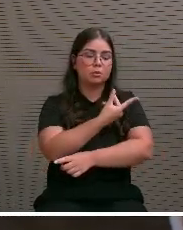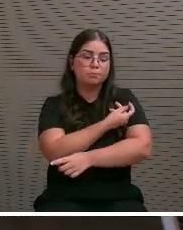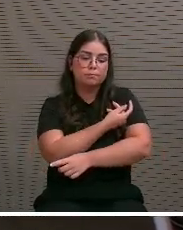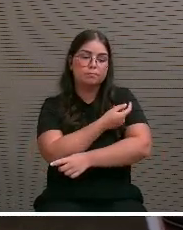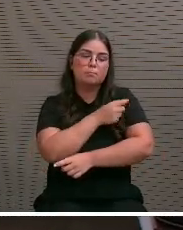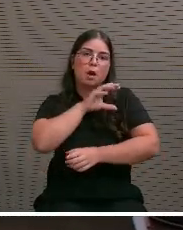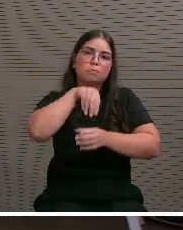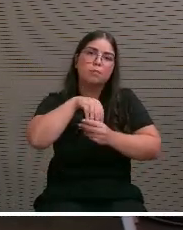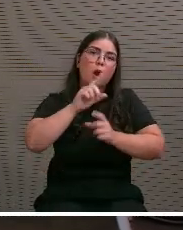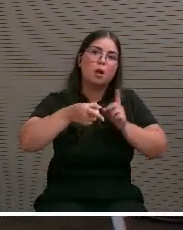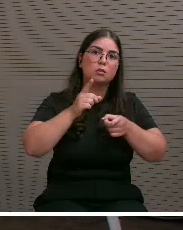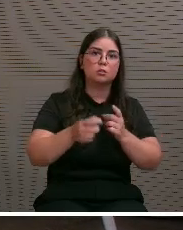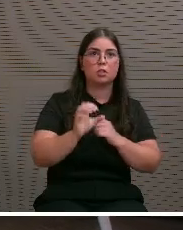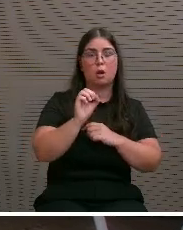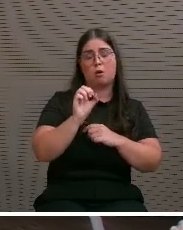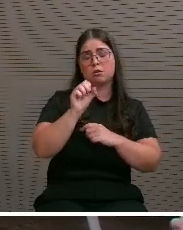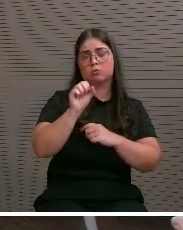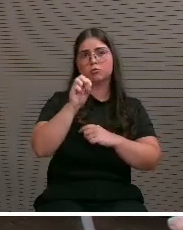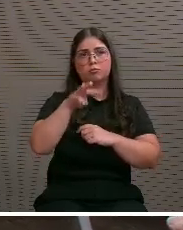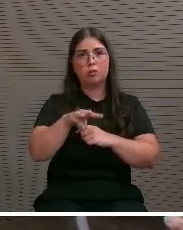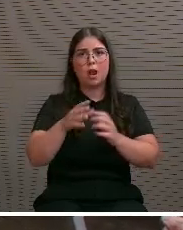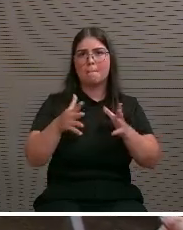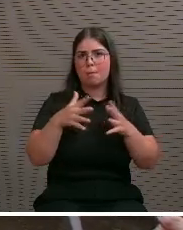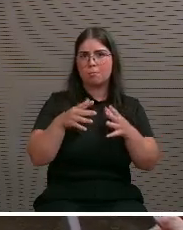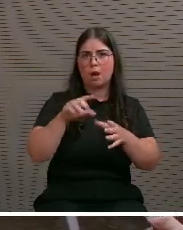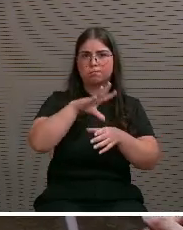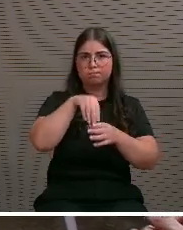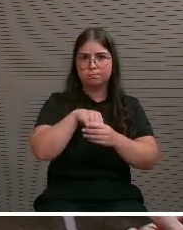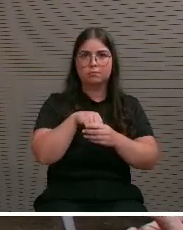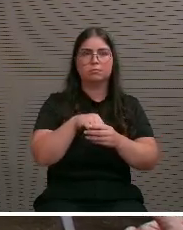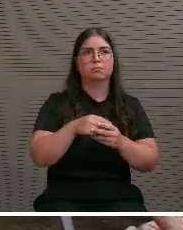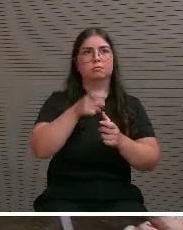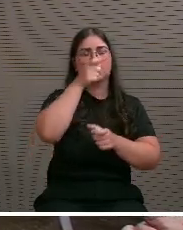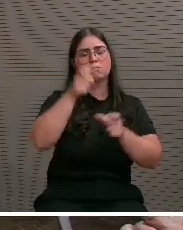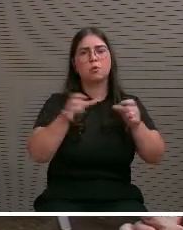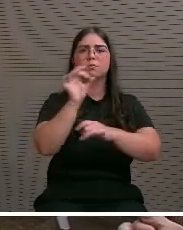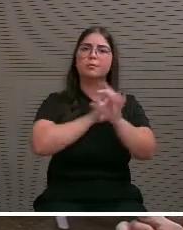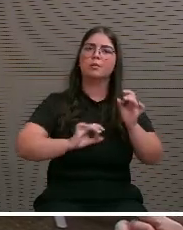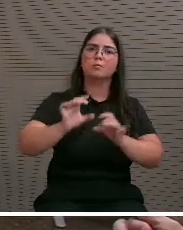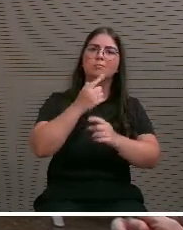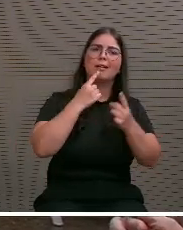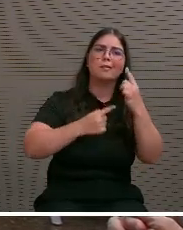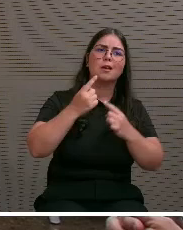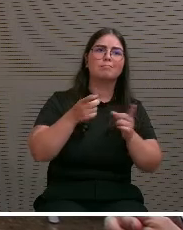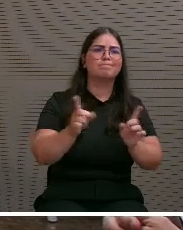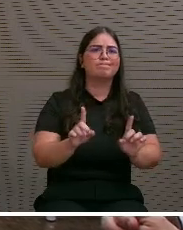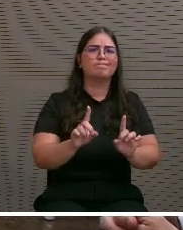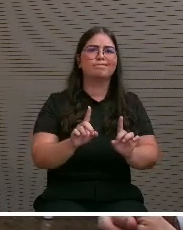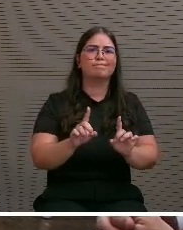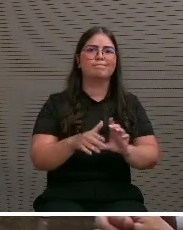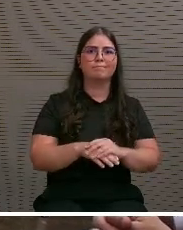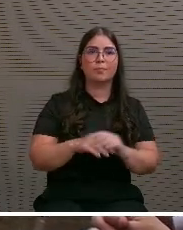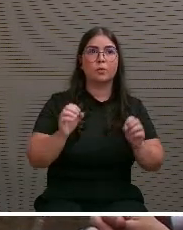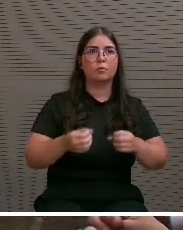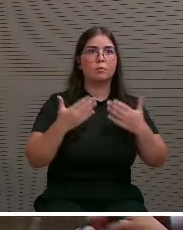didn't hear the Europeans complaining about this. Why wasn't the precautionary principle invoked so that we stopped making